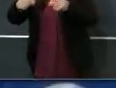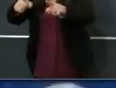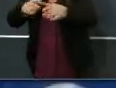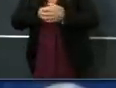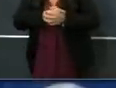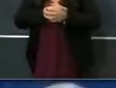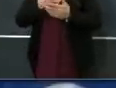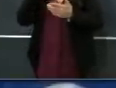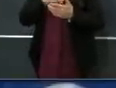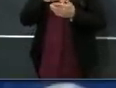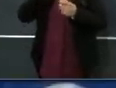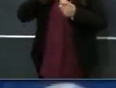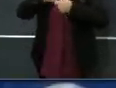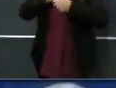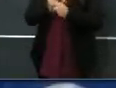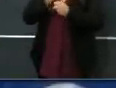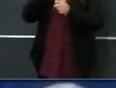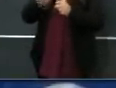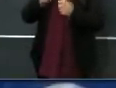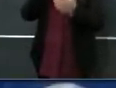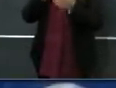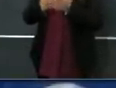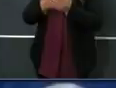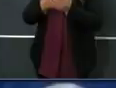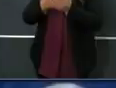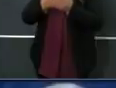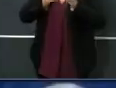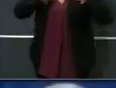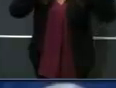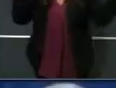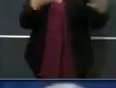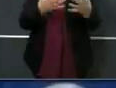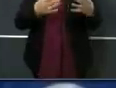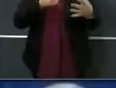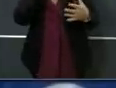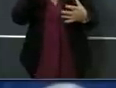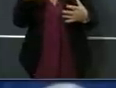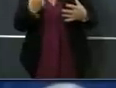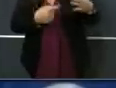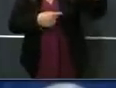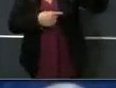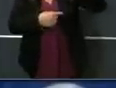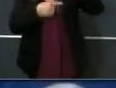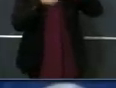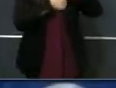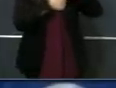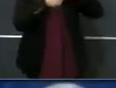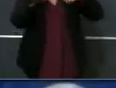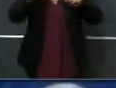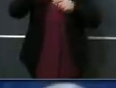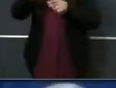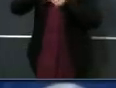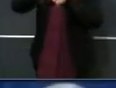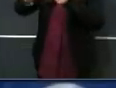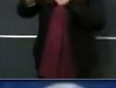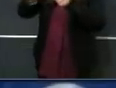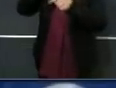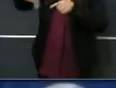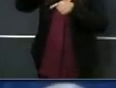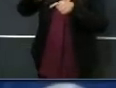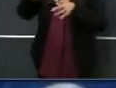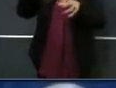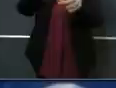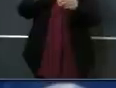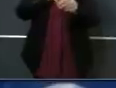to build that army, not just of volunteers, but of the professionals at the county level that are currently employed in that